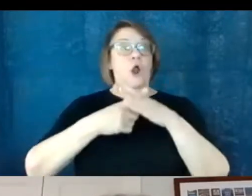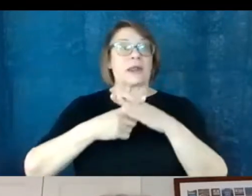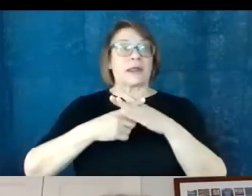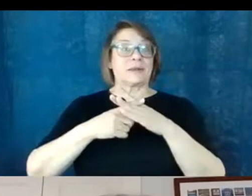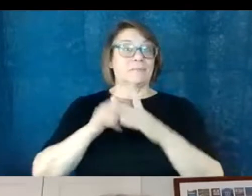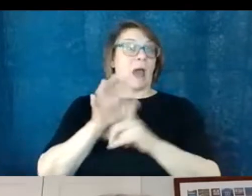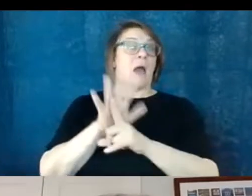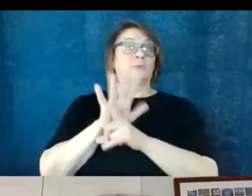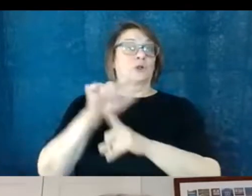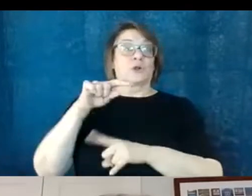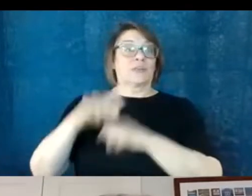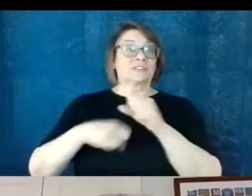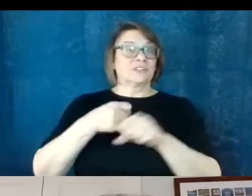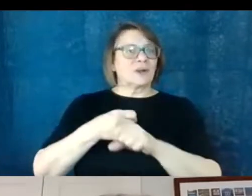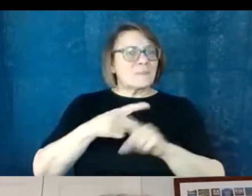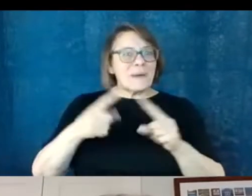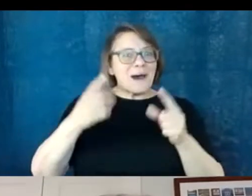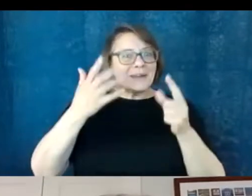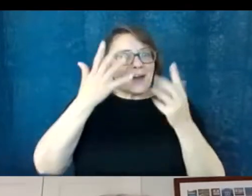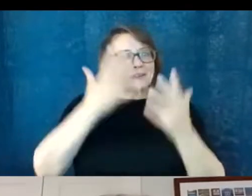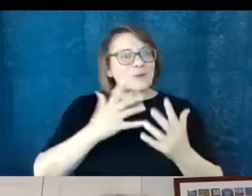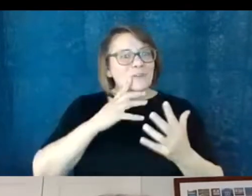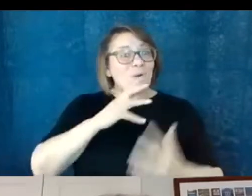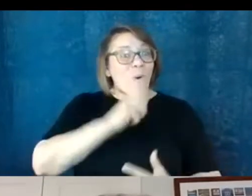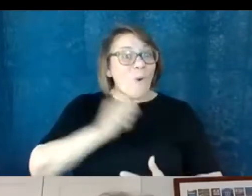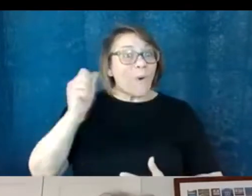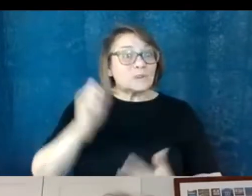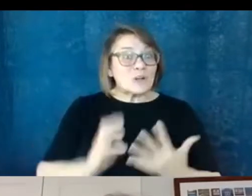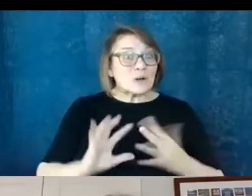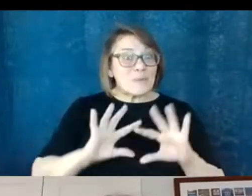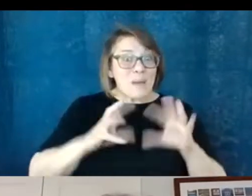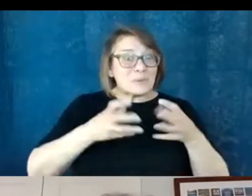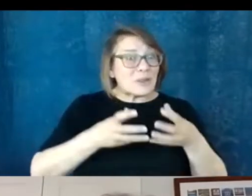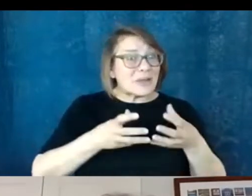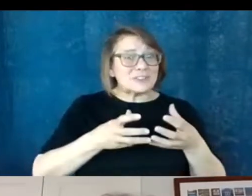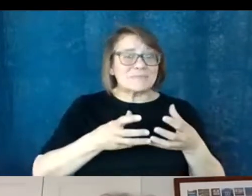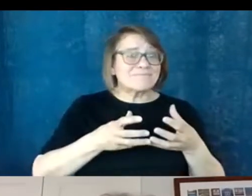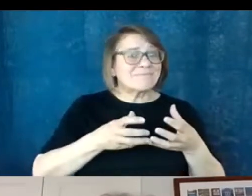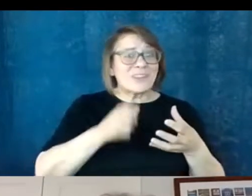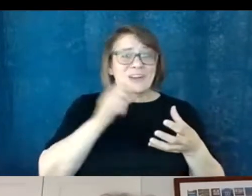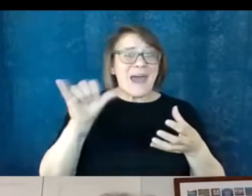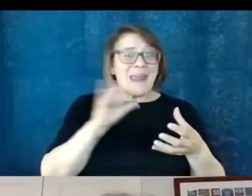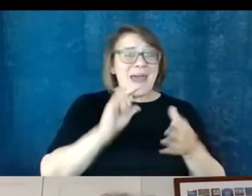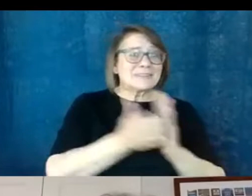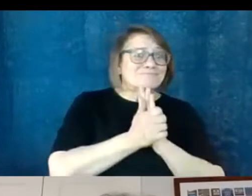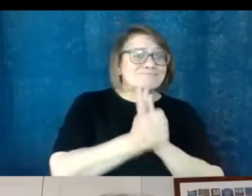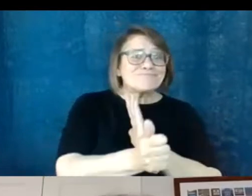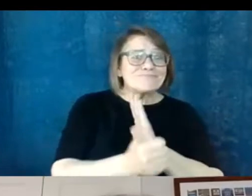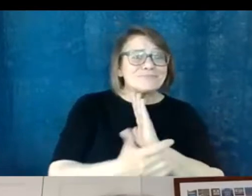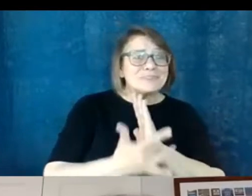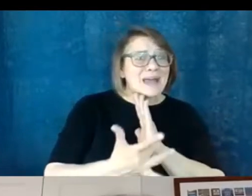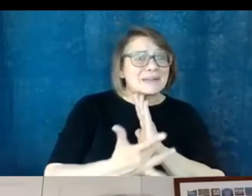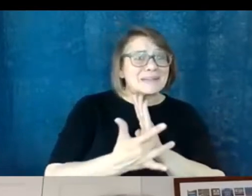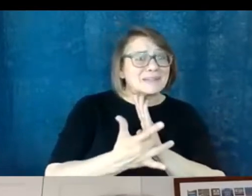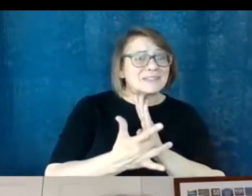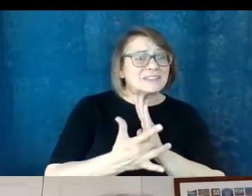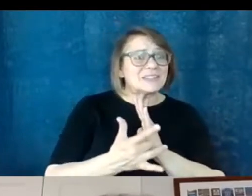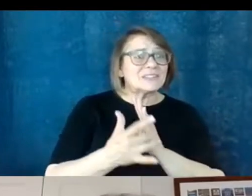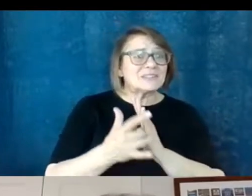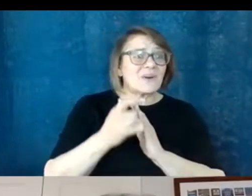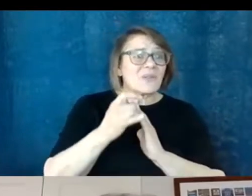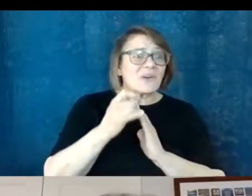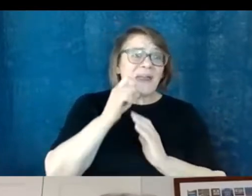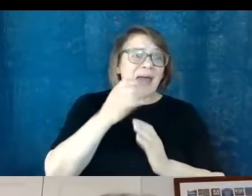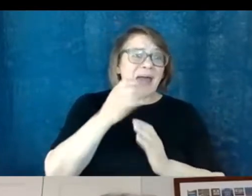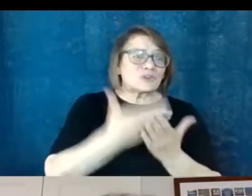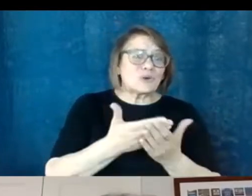but unfortunately for our older population, they're not as savvy as our younger population in regards to telehealth.